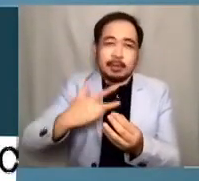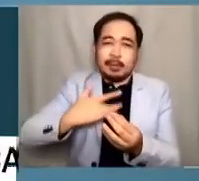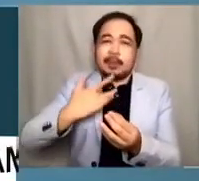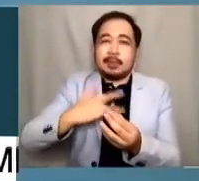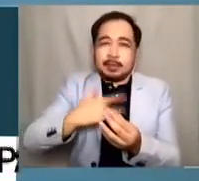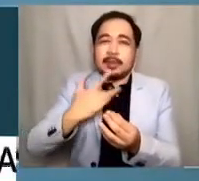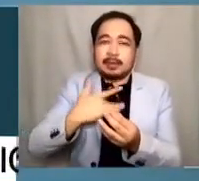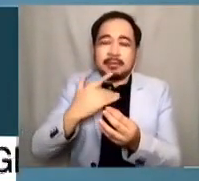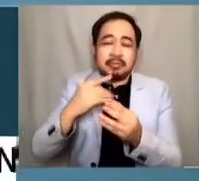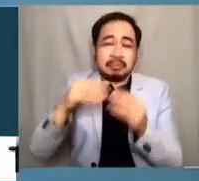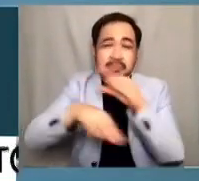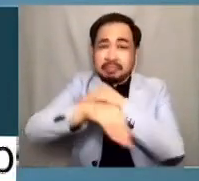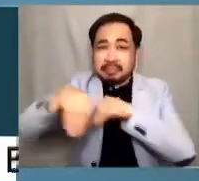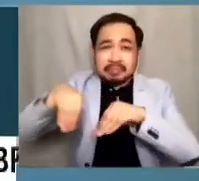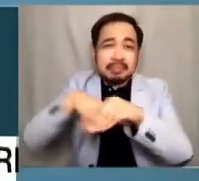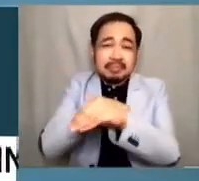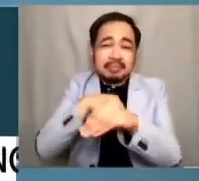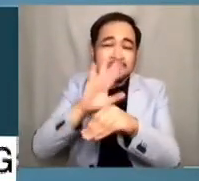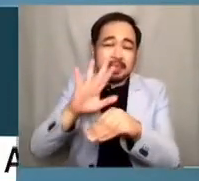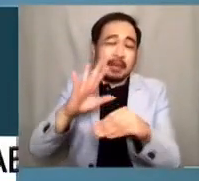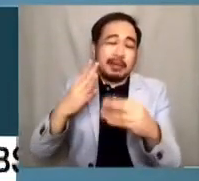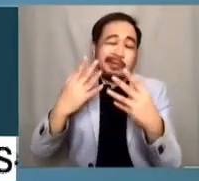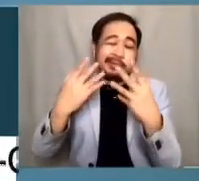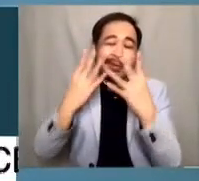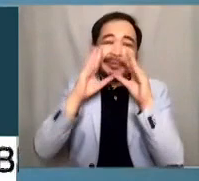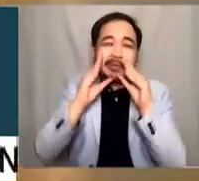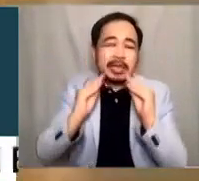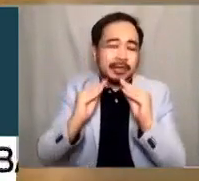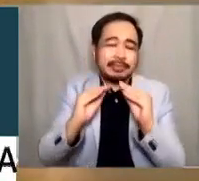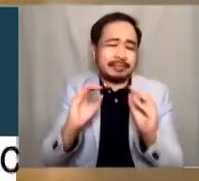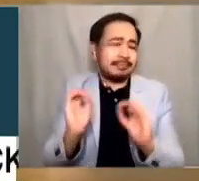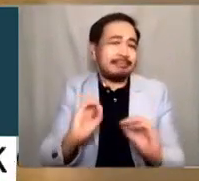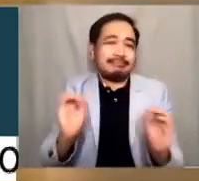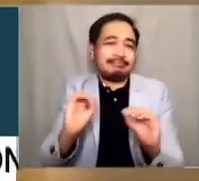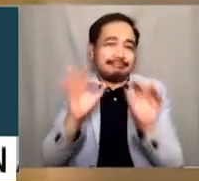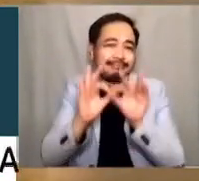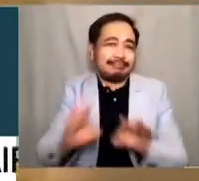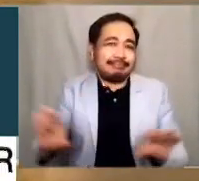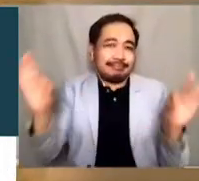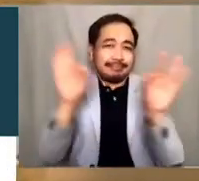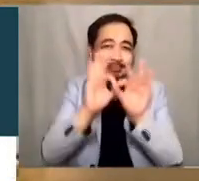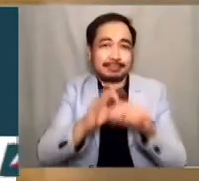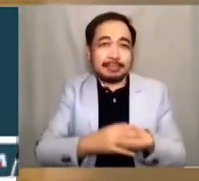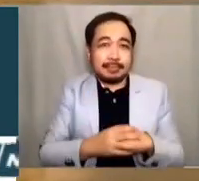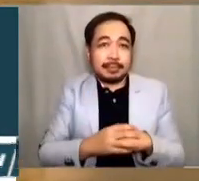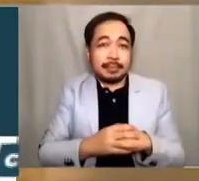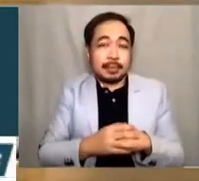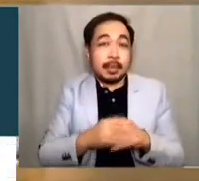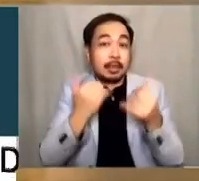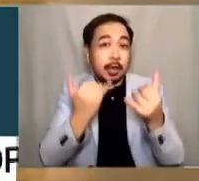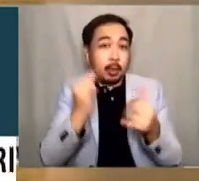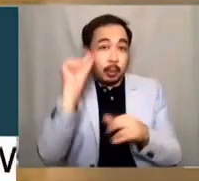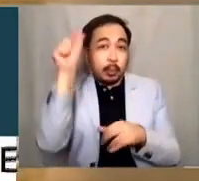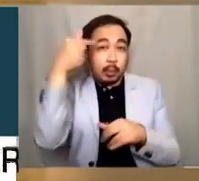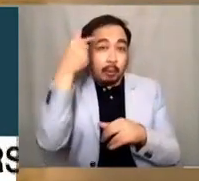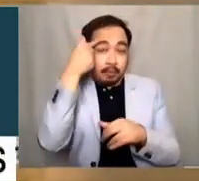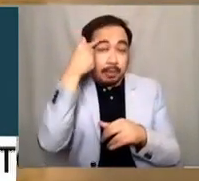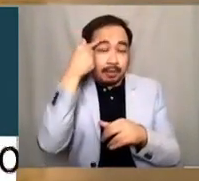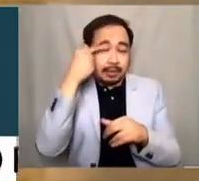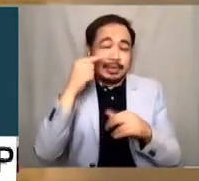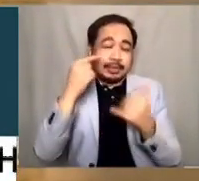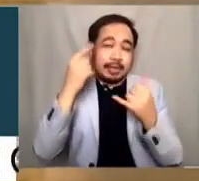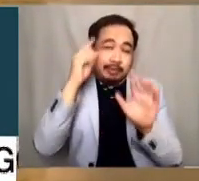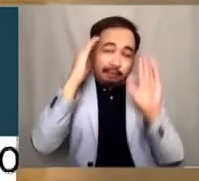My countrymen, it is sad that while government focuses its attention resources